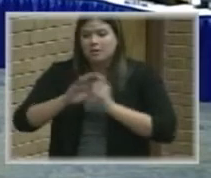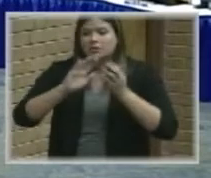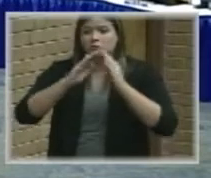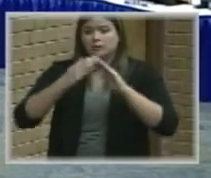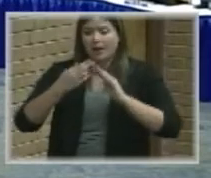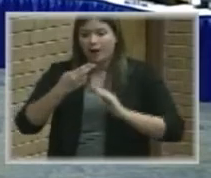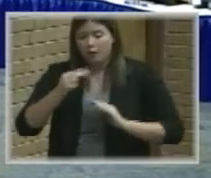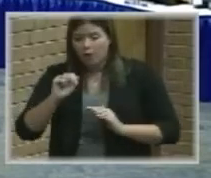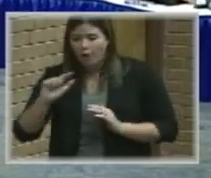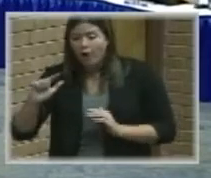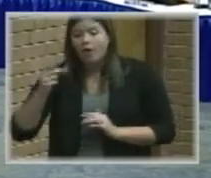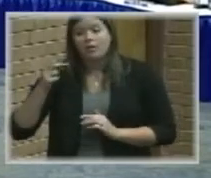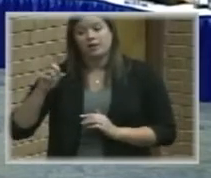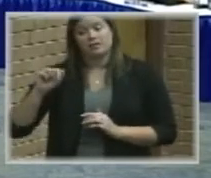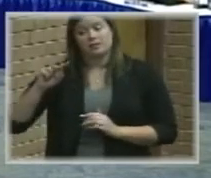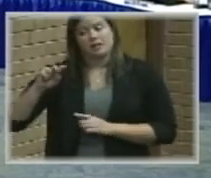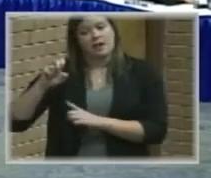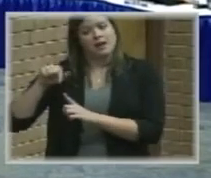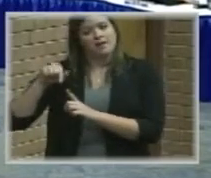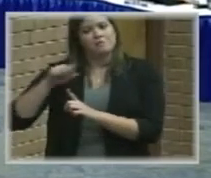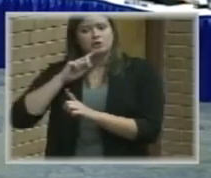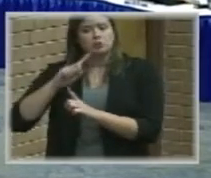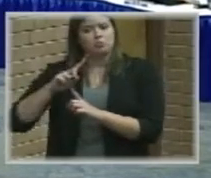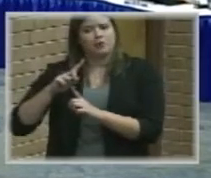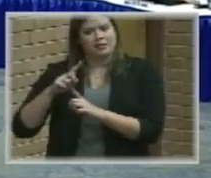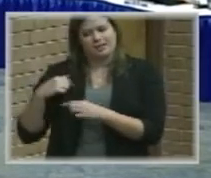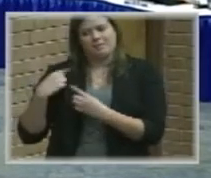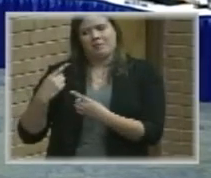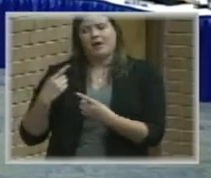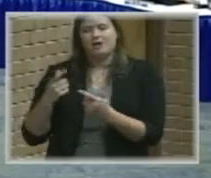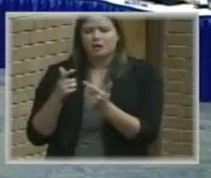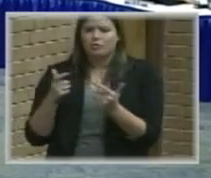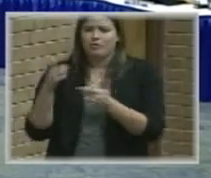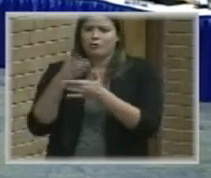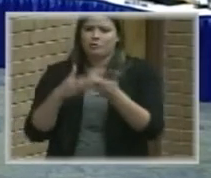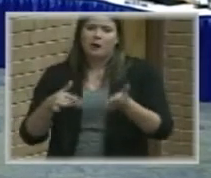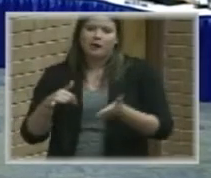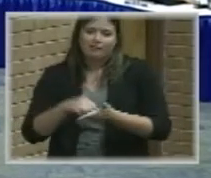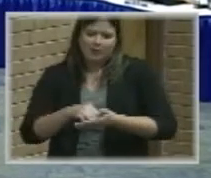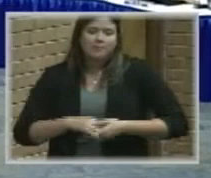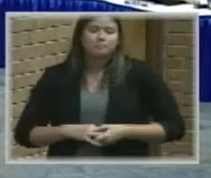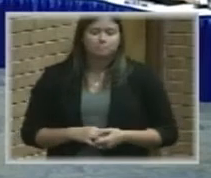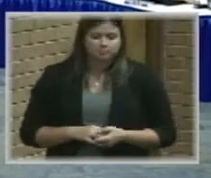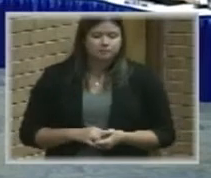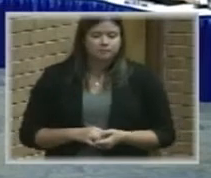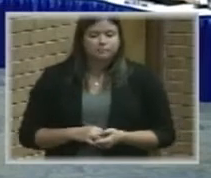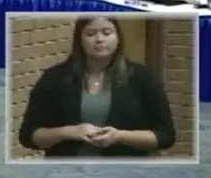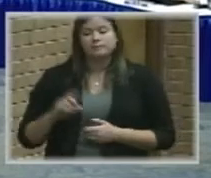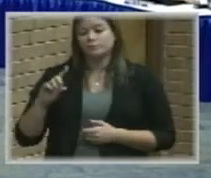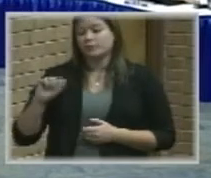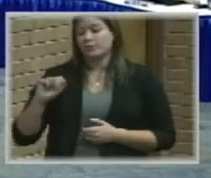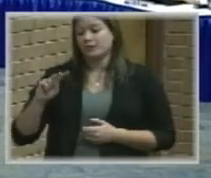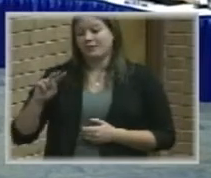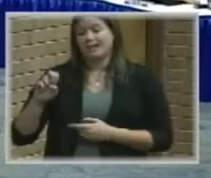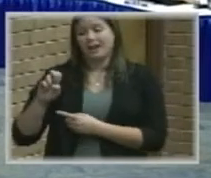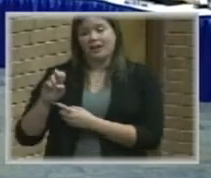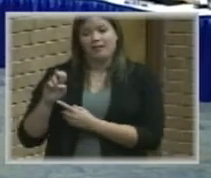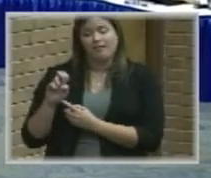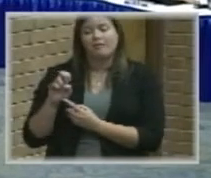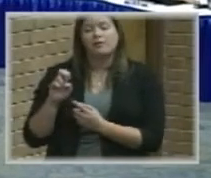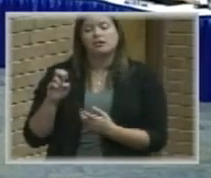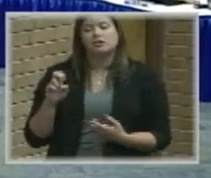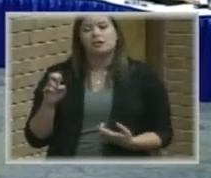has been such an important part of that. And he brings, not